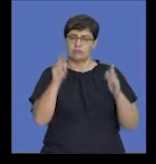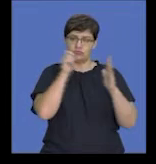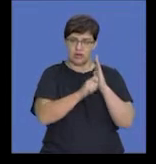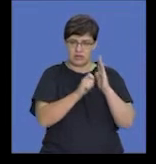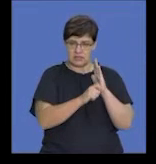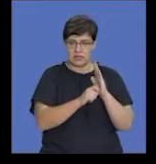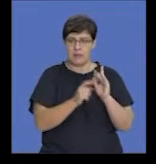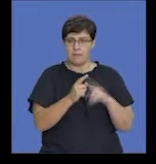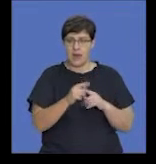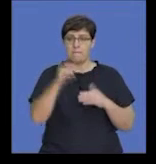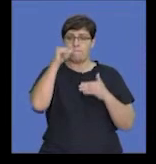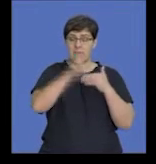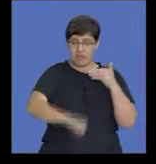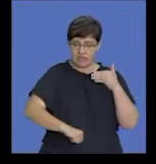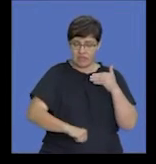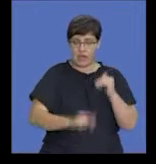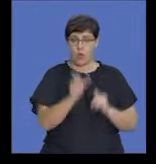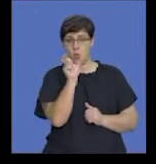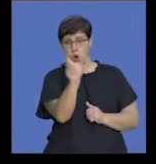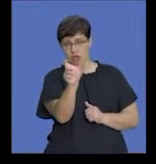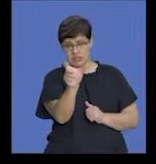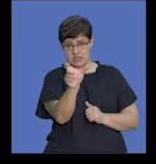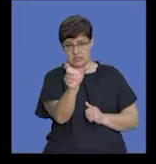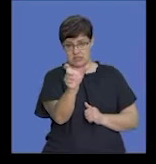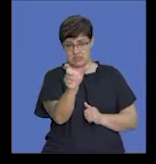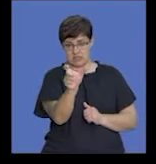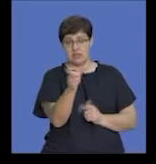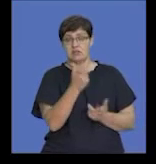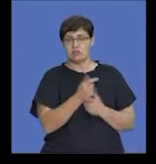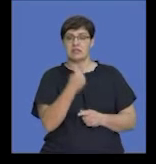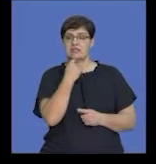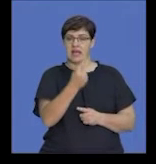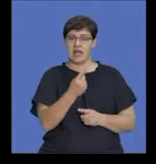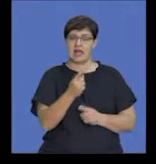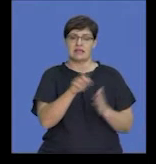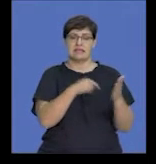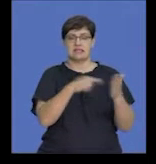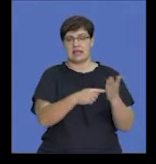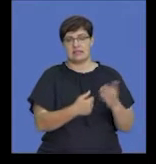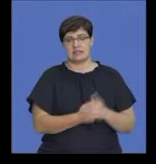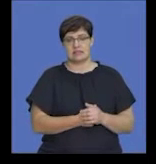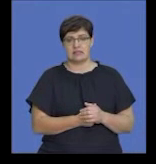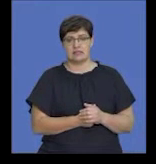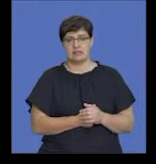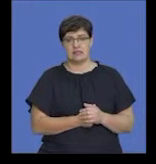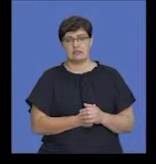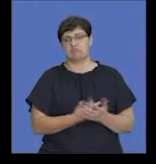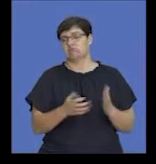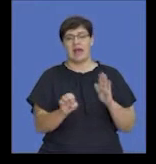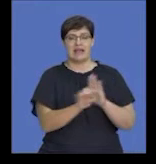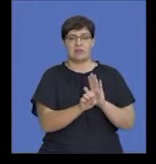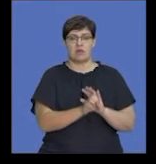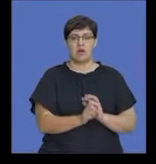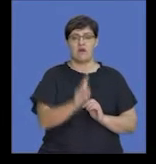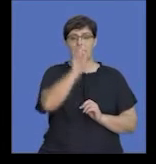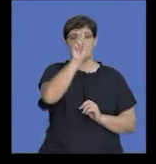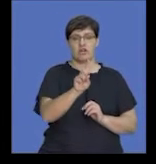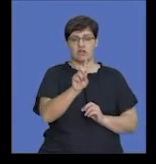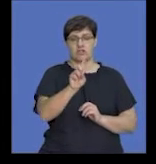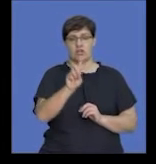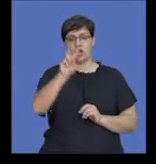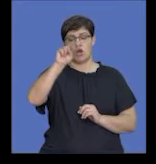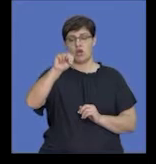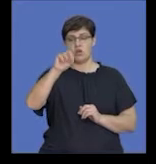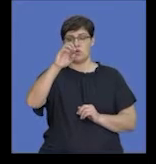the month as a word. So, if we are writing the dates, for example, the 1st of November, we